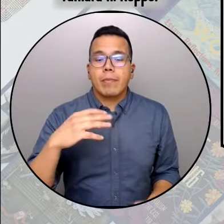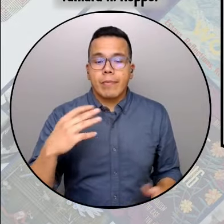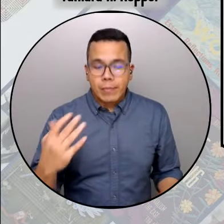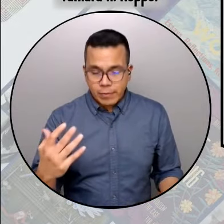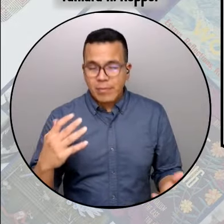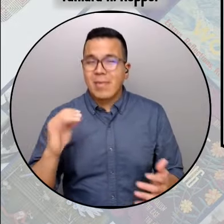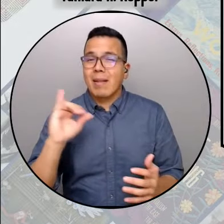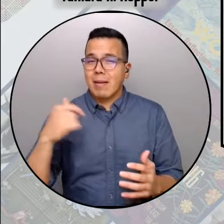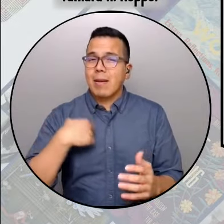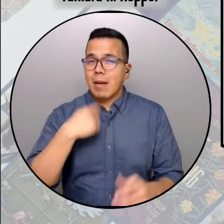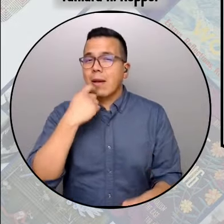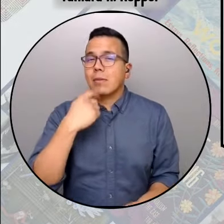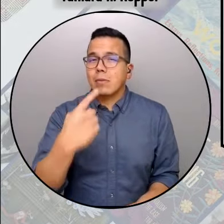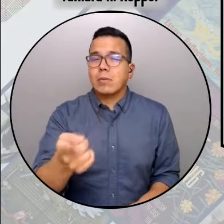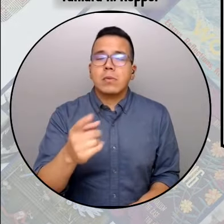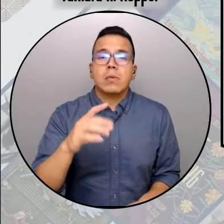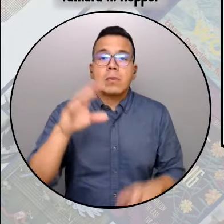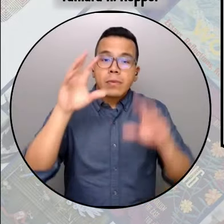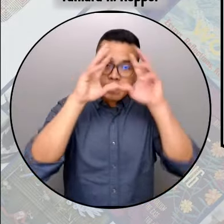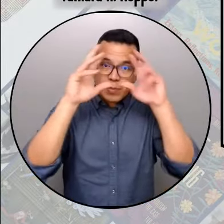of Secure Communities in